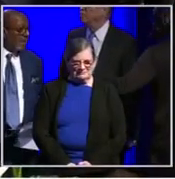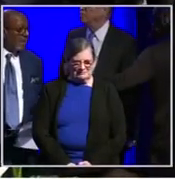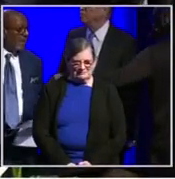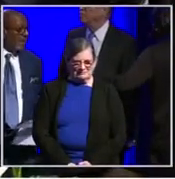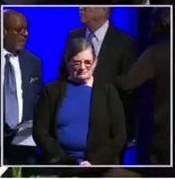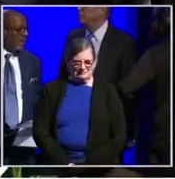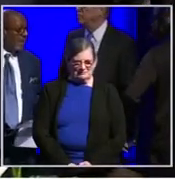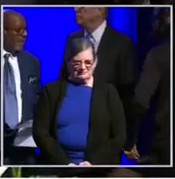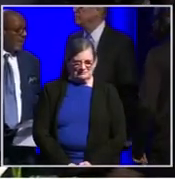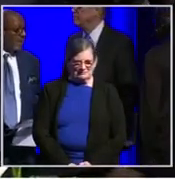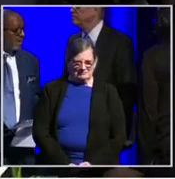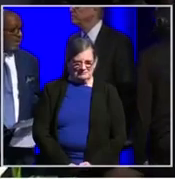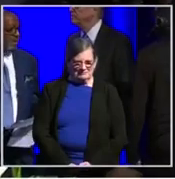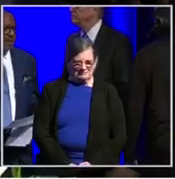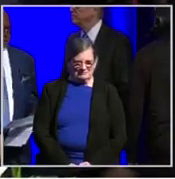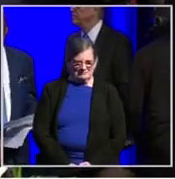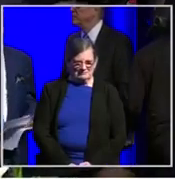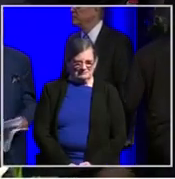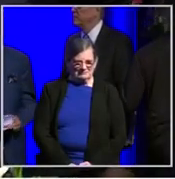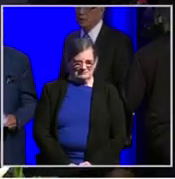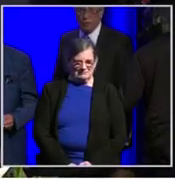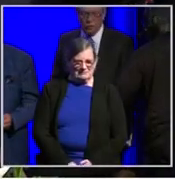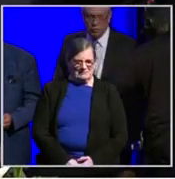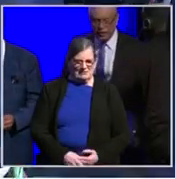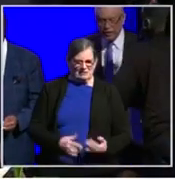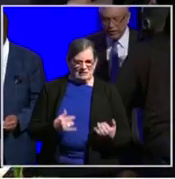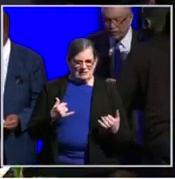All right, please repeat after me.